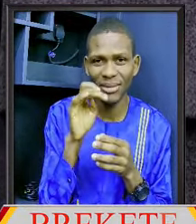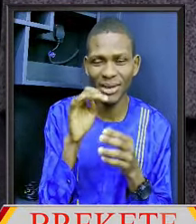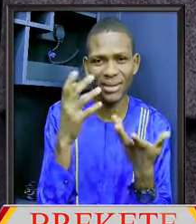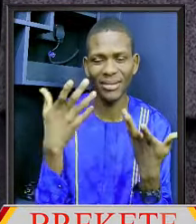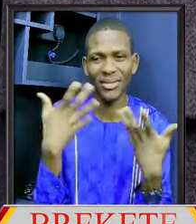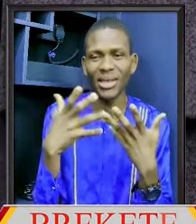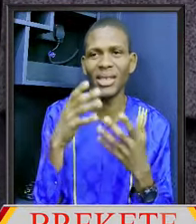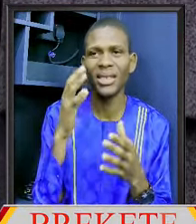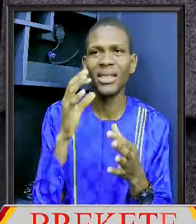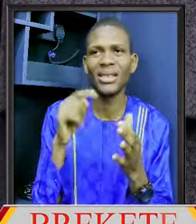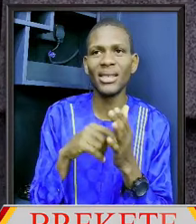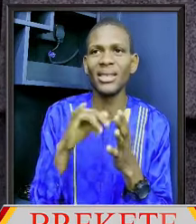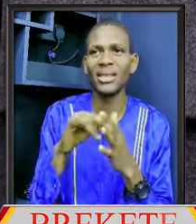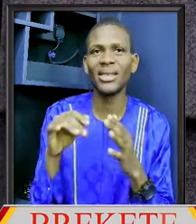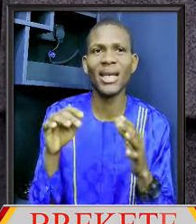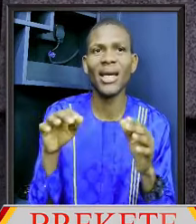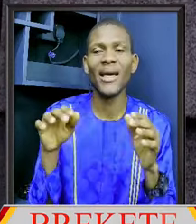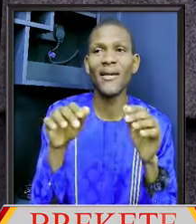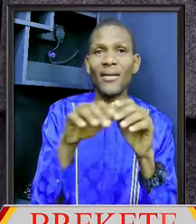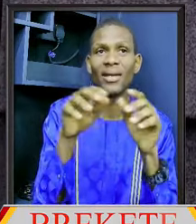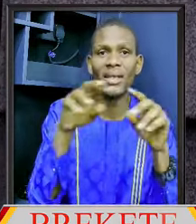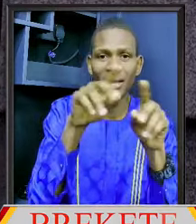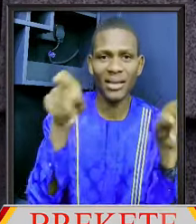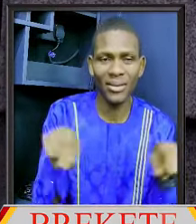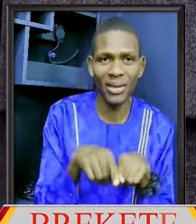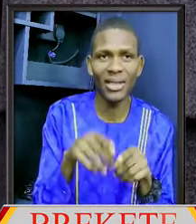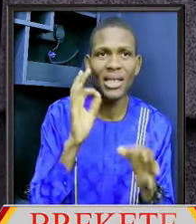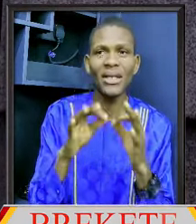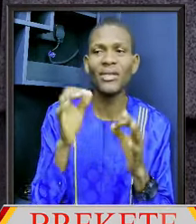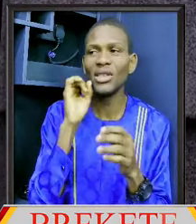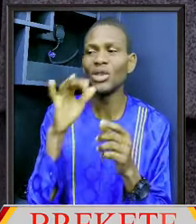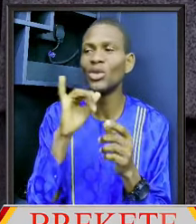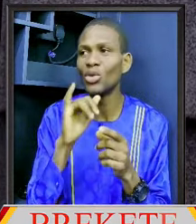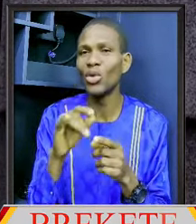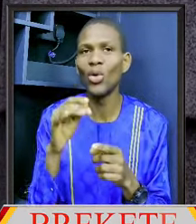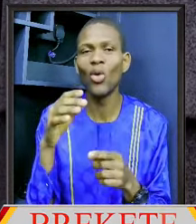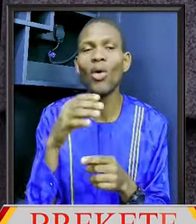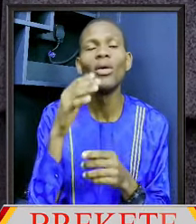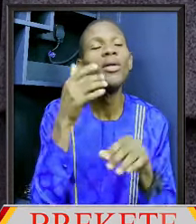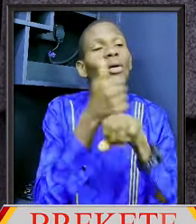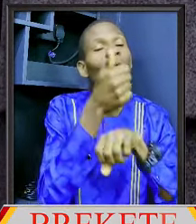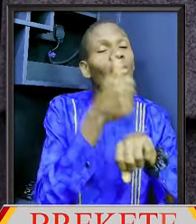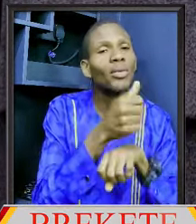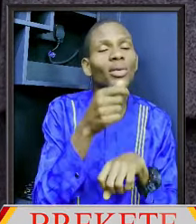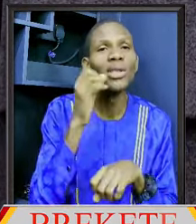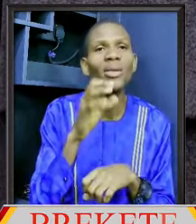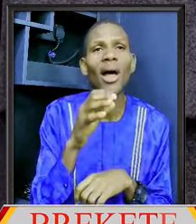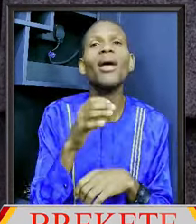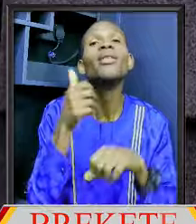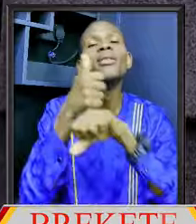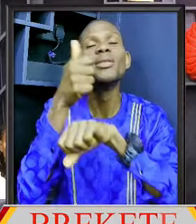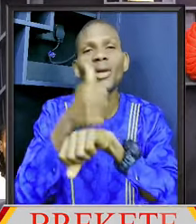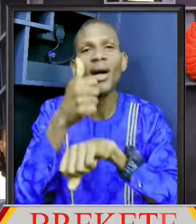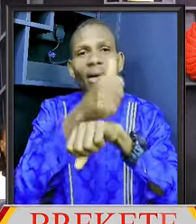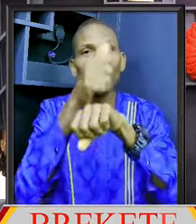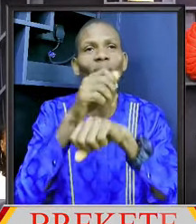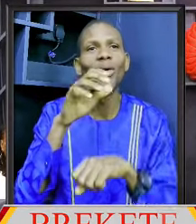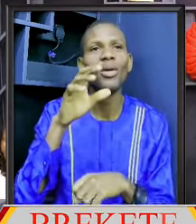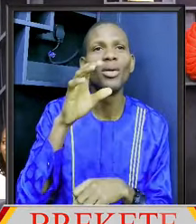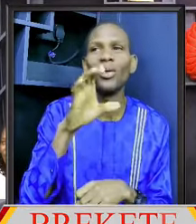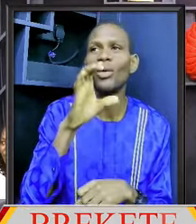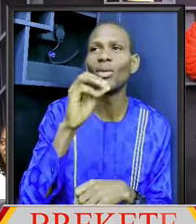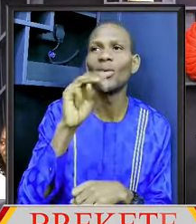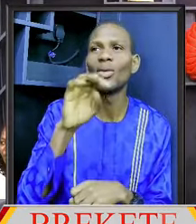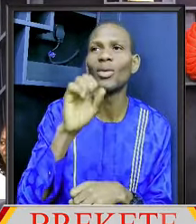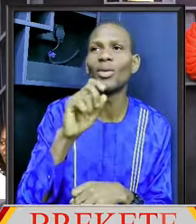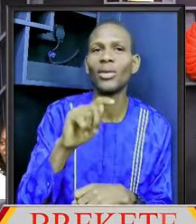an environment like this ecosystem. If not, you yab me. Now she go down, yab me. If not, she yab consultant, I she go down. Yab.